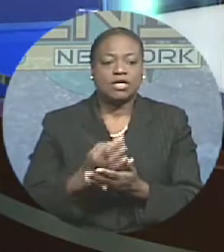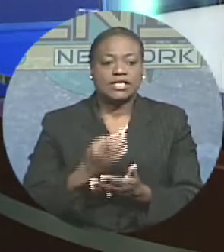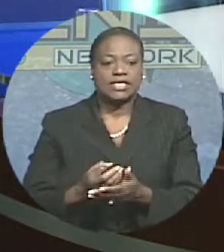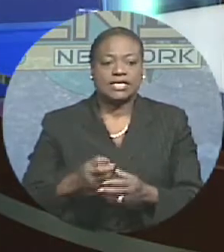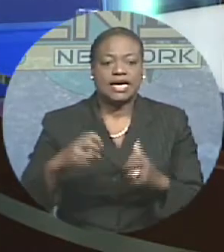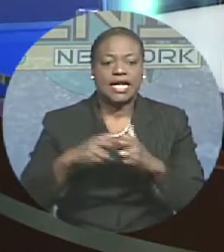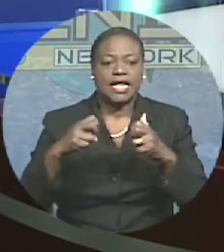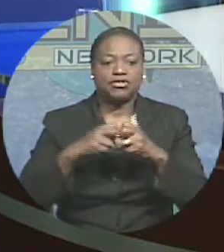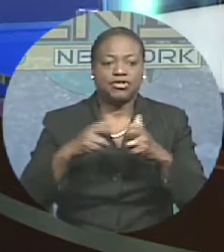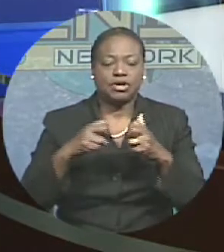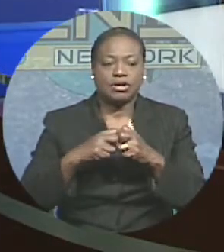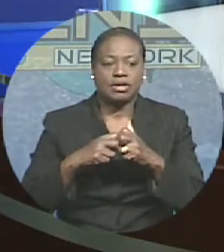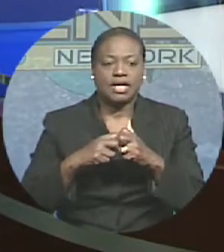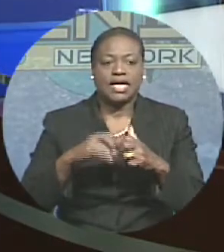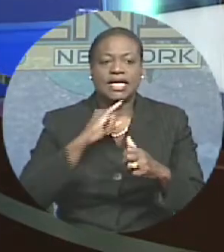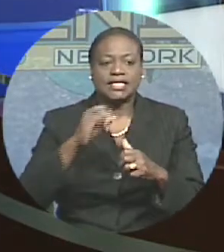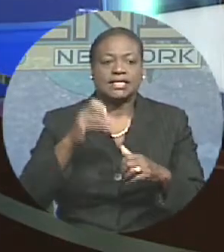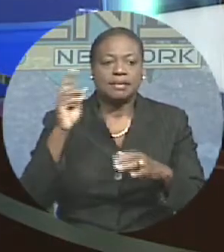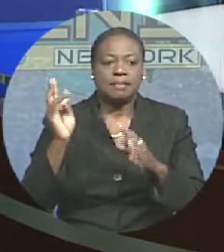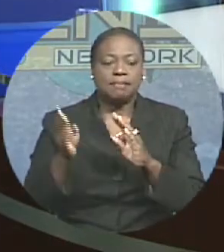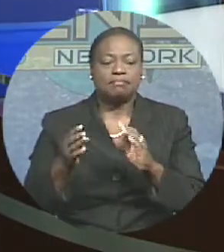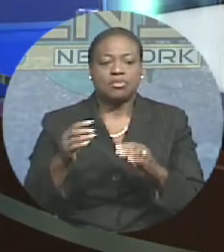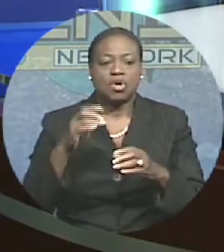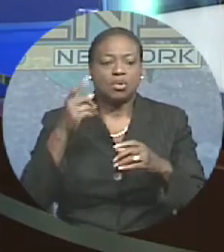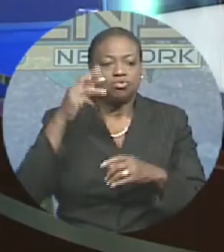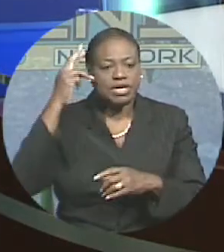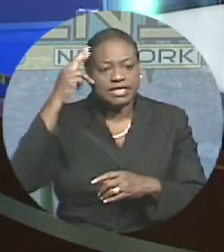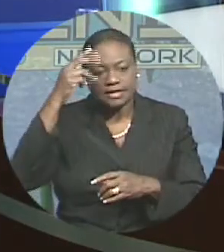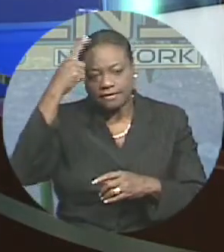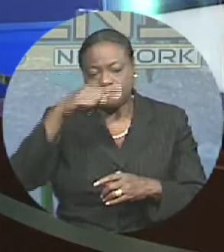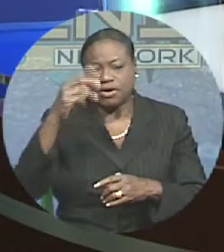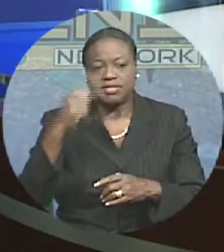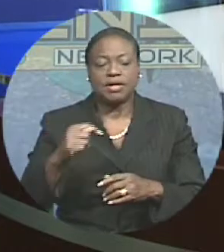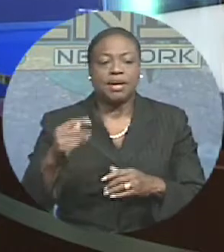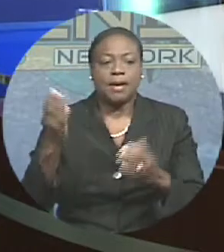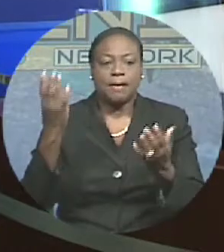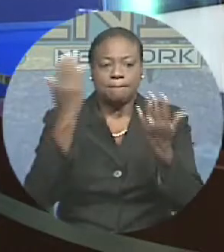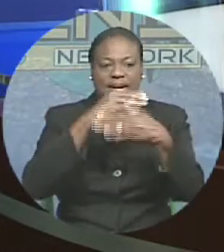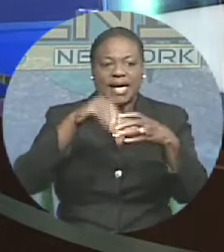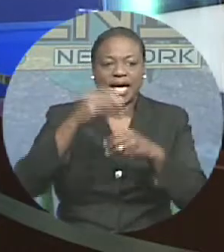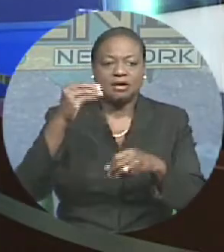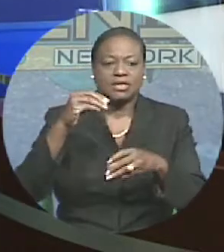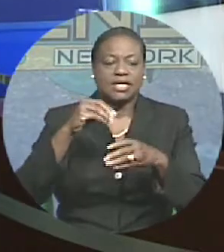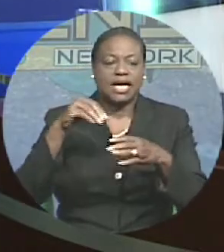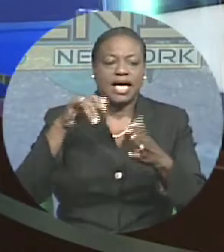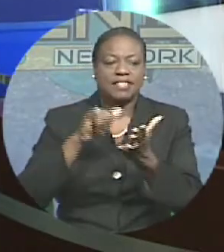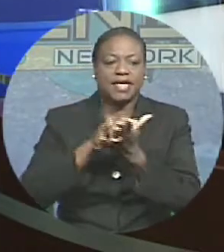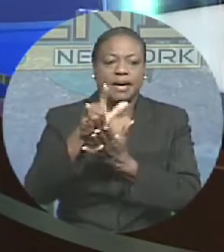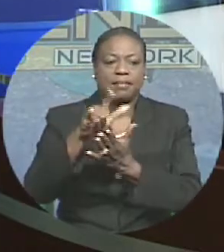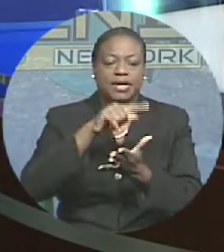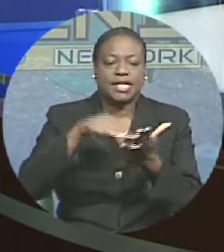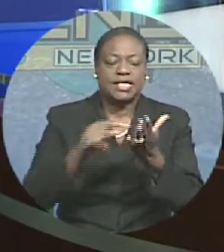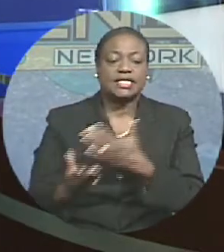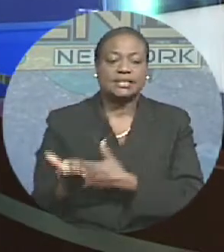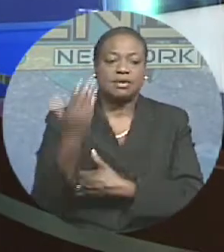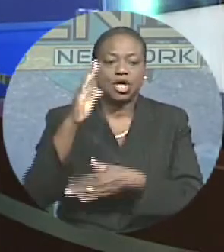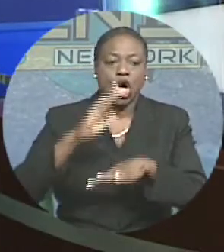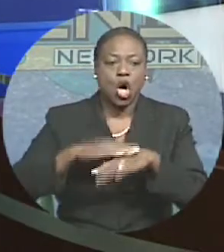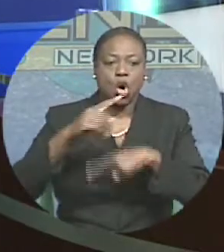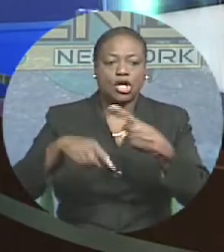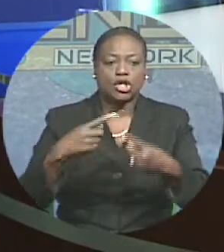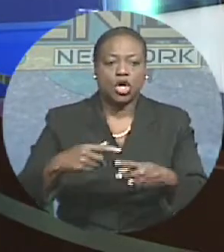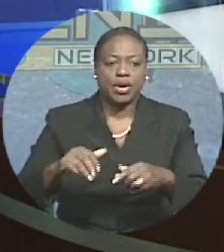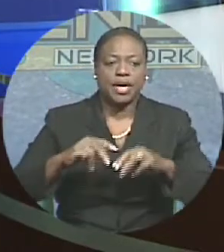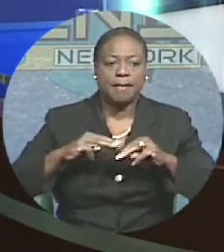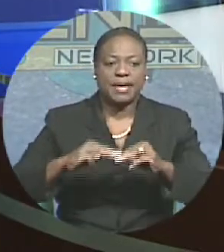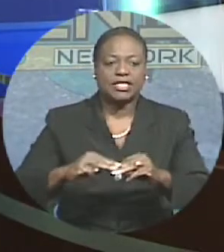entry is to blame for that power outage and delays at the airport early this morning. We're told that ongoing preventative maintenance was